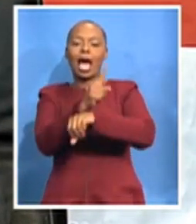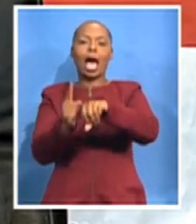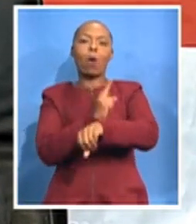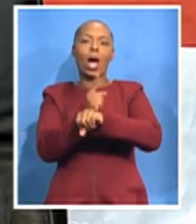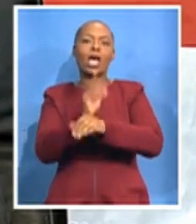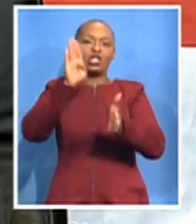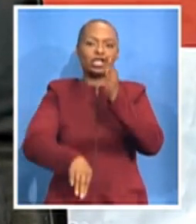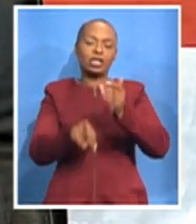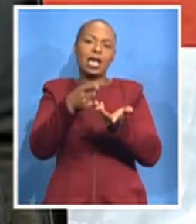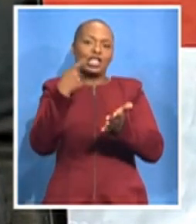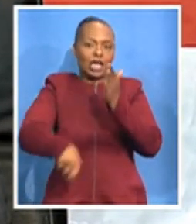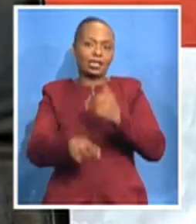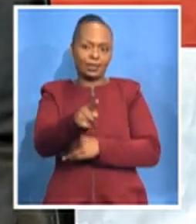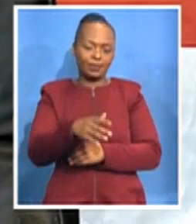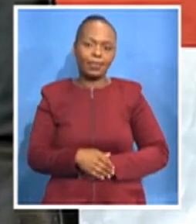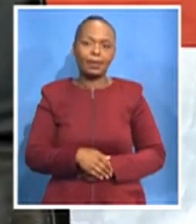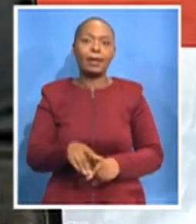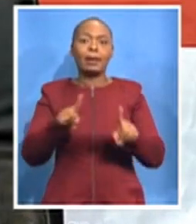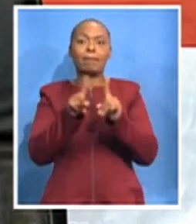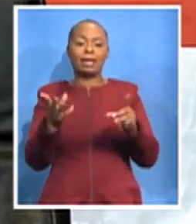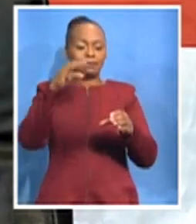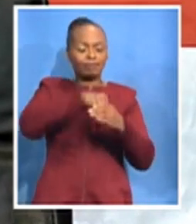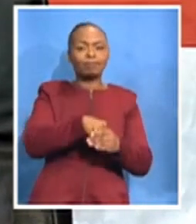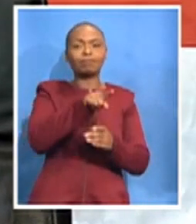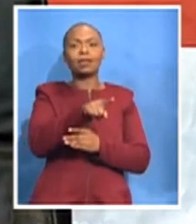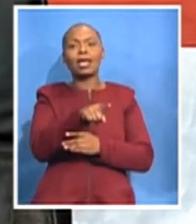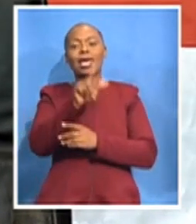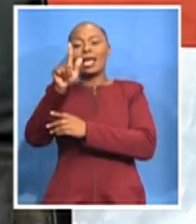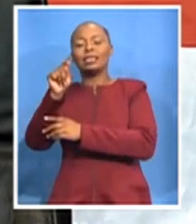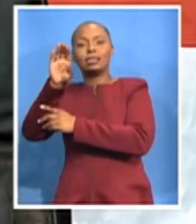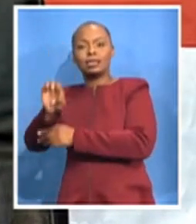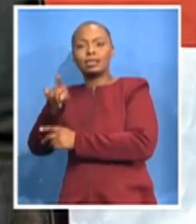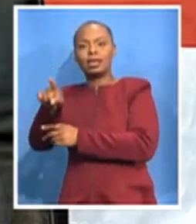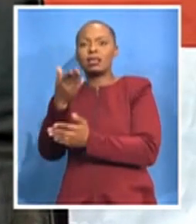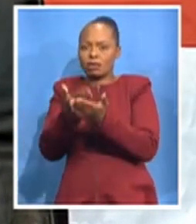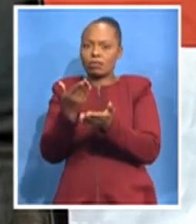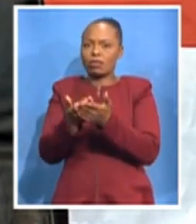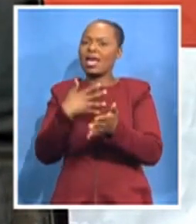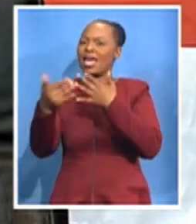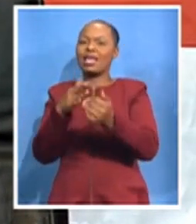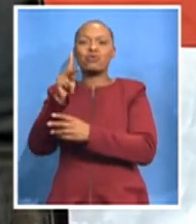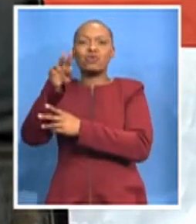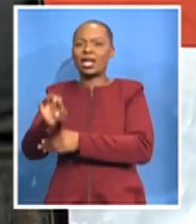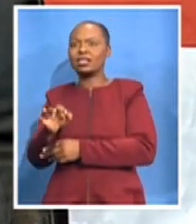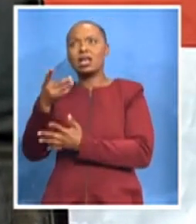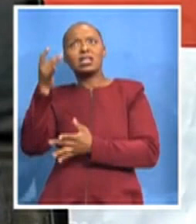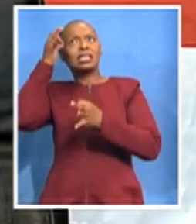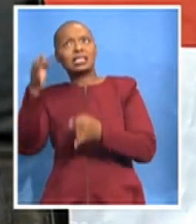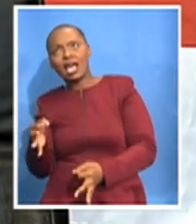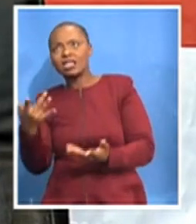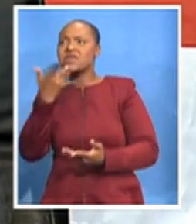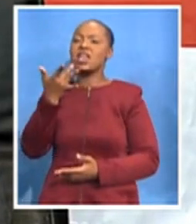tender, LTE was allowed to charge any rate that they desired. This was not value for money, fair,